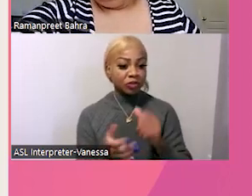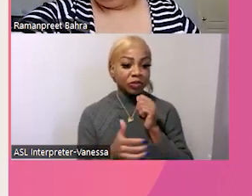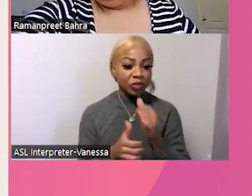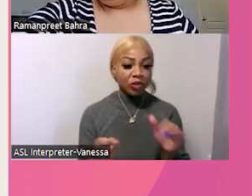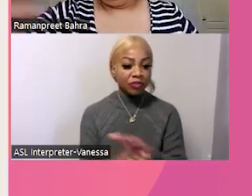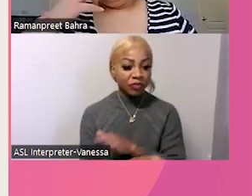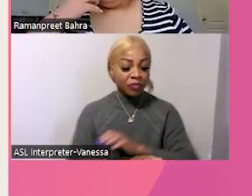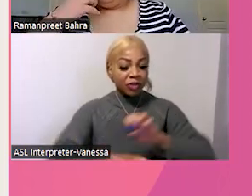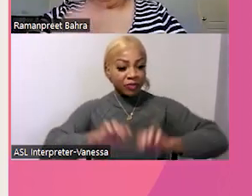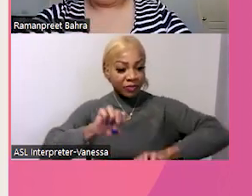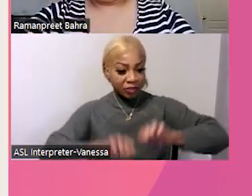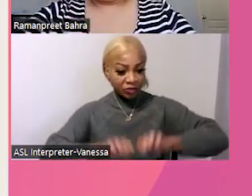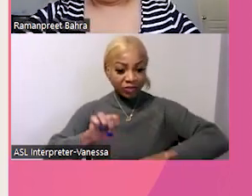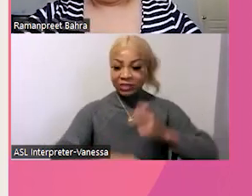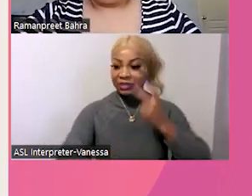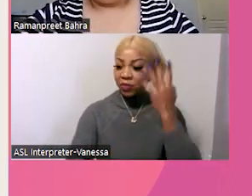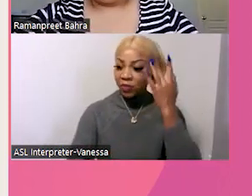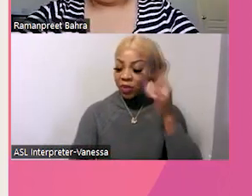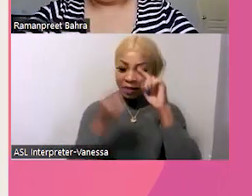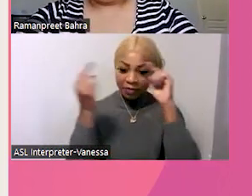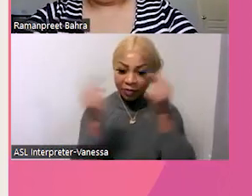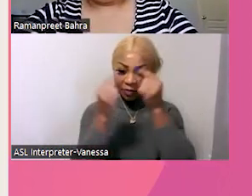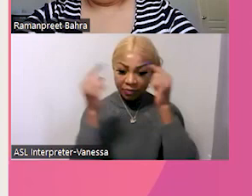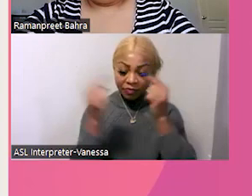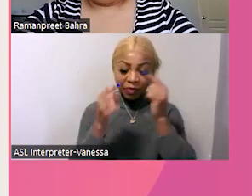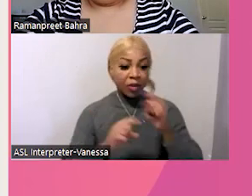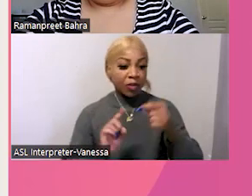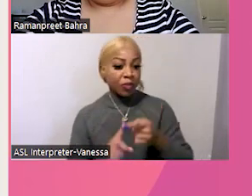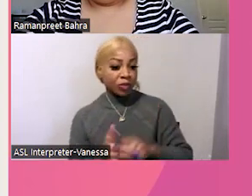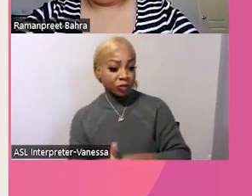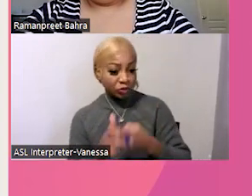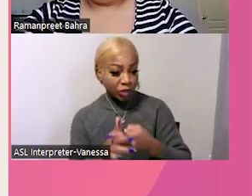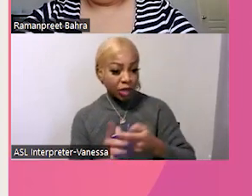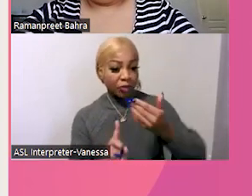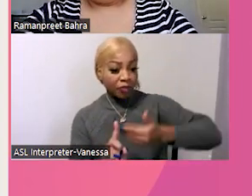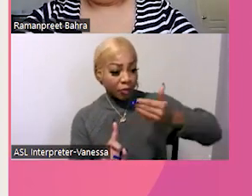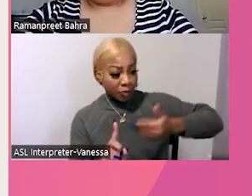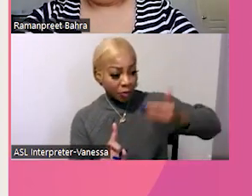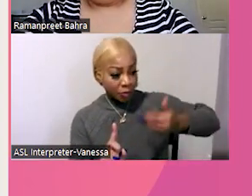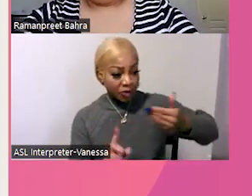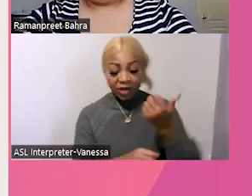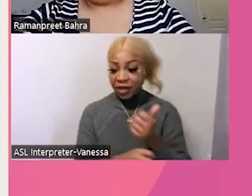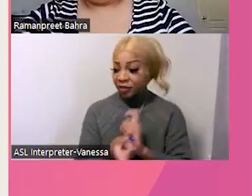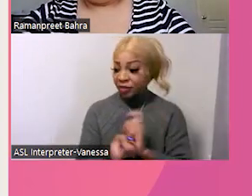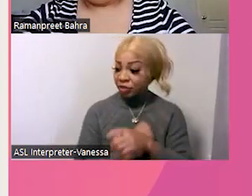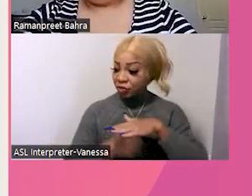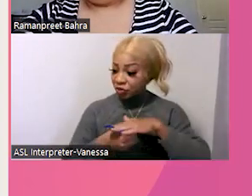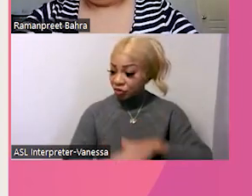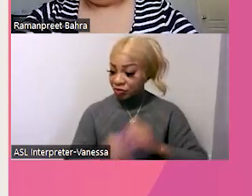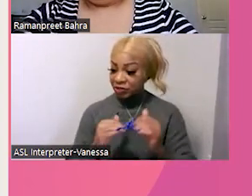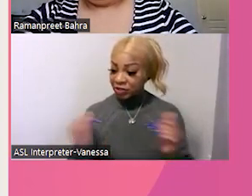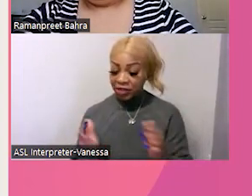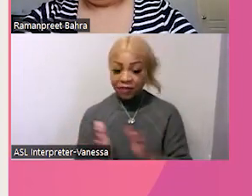what might be causing her migraines. When they started, what was happening before the migraines? Are there any changes to your stress levels? Have you been engaging in any